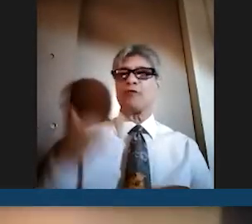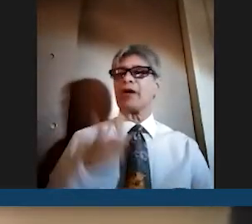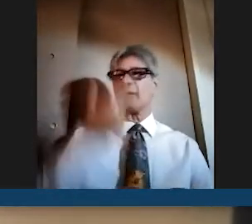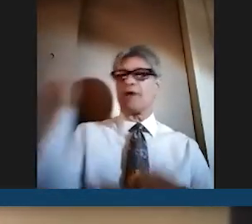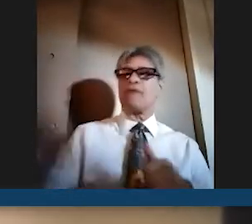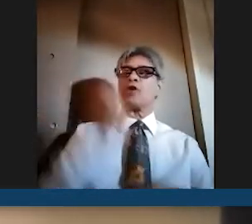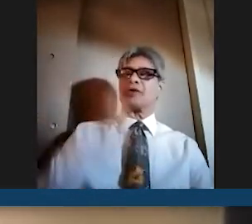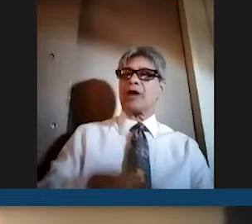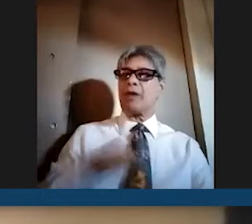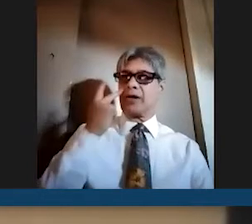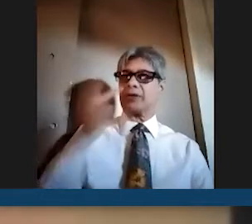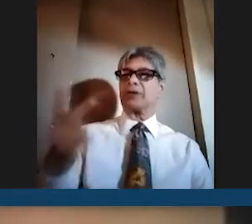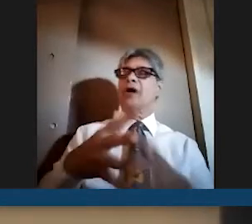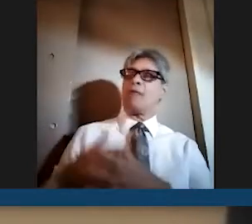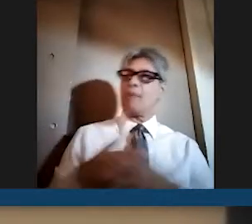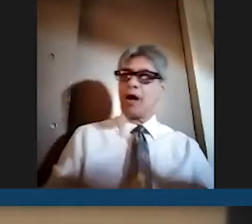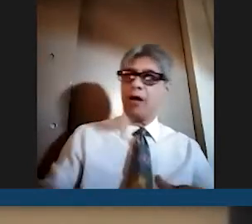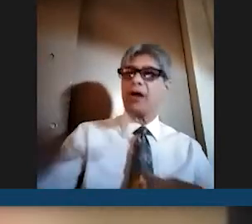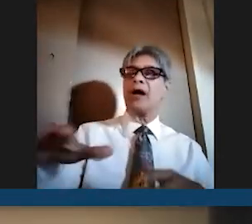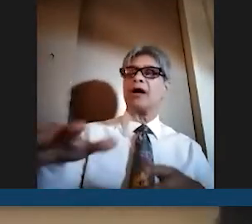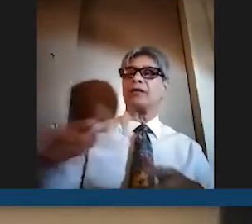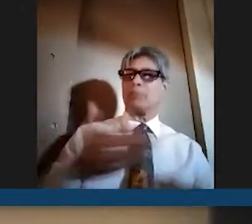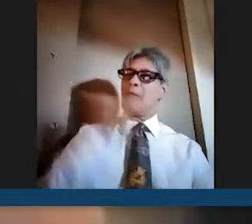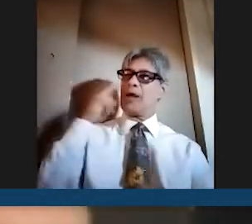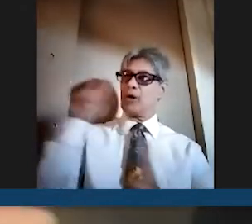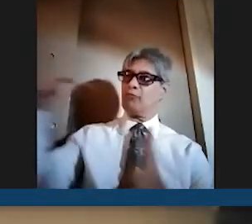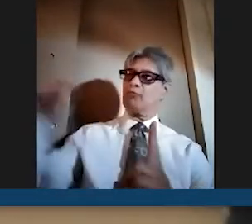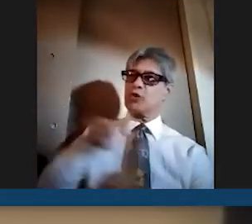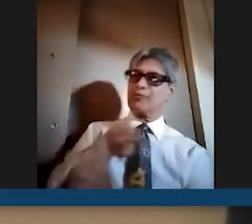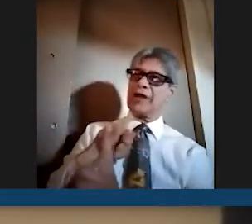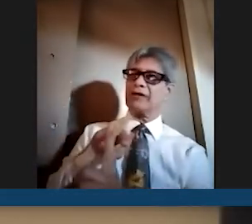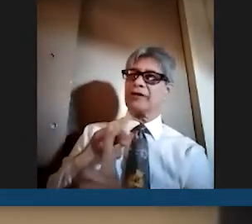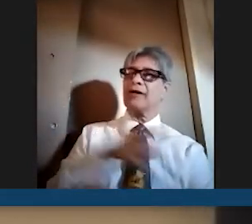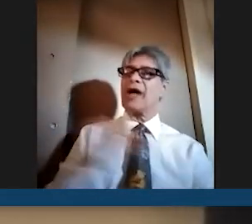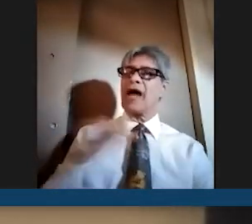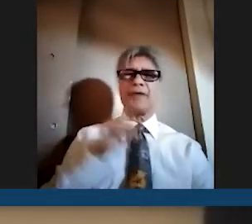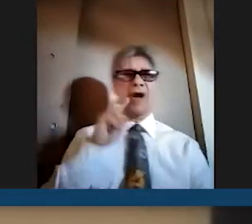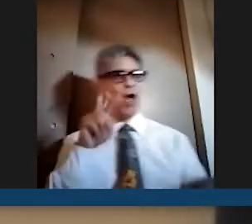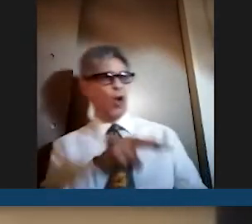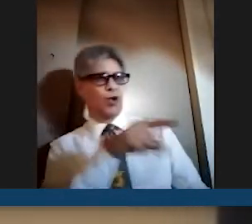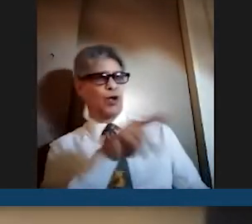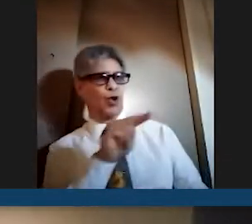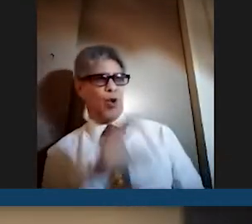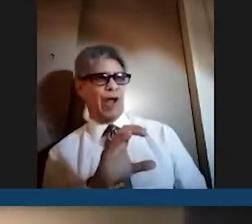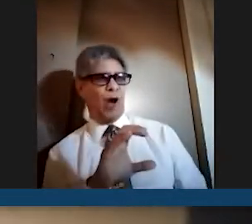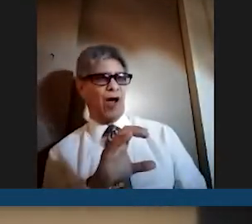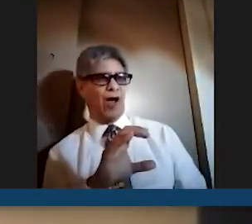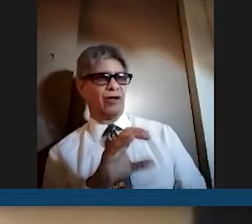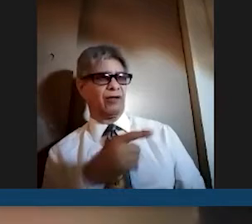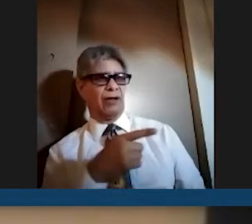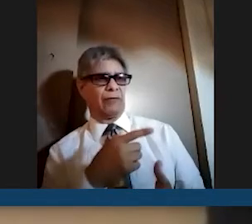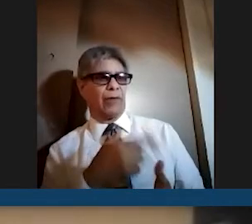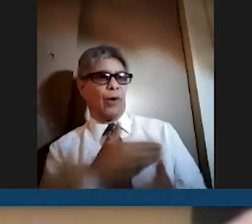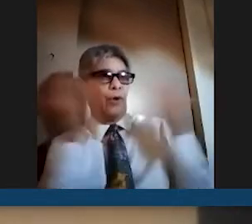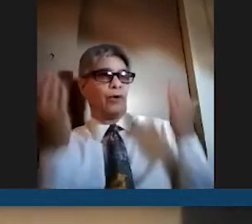see America in another perspective and another view. And then I lived in North Carolina, where I was like, there's nobody that looks